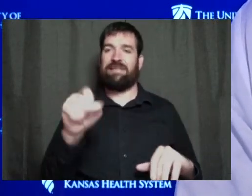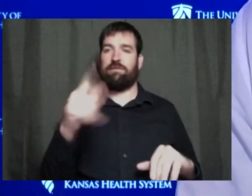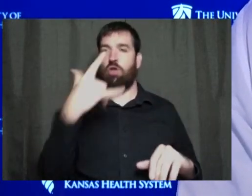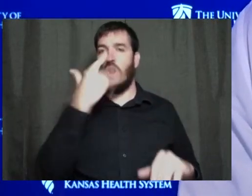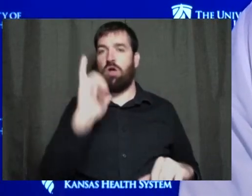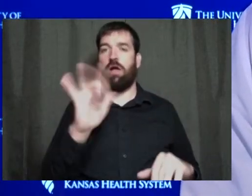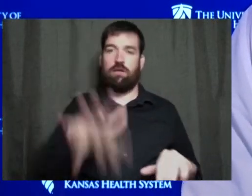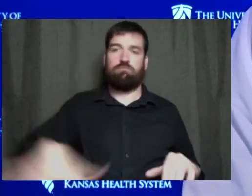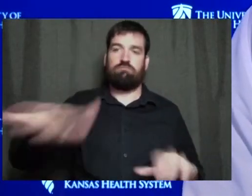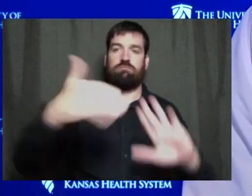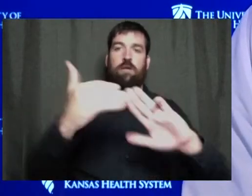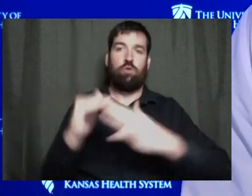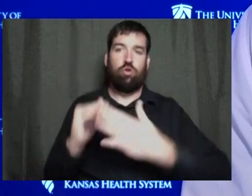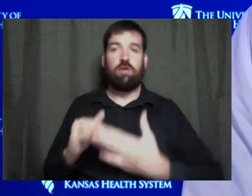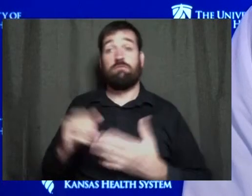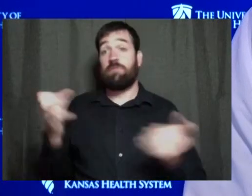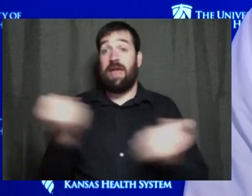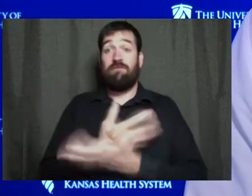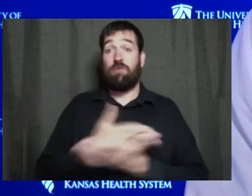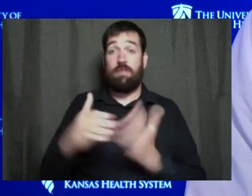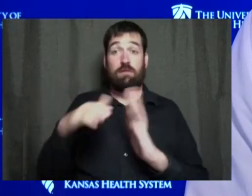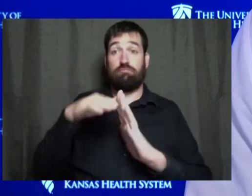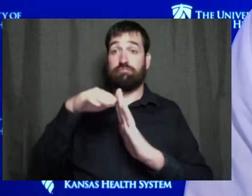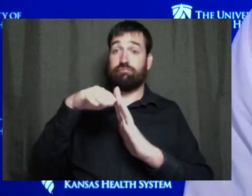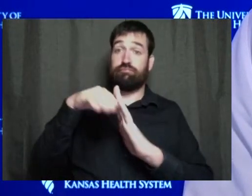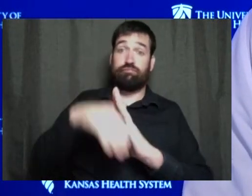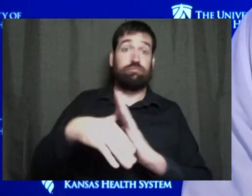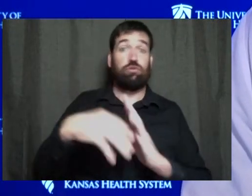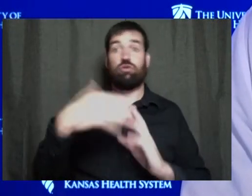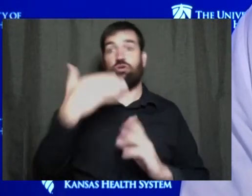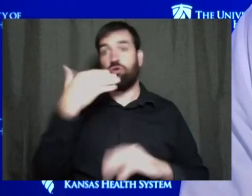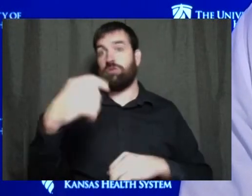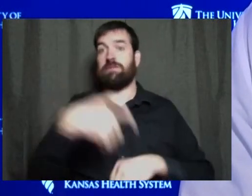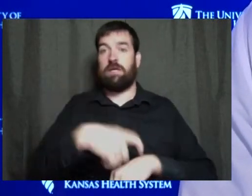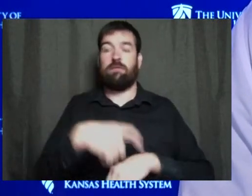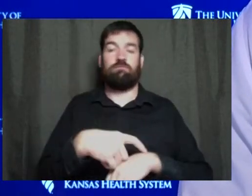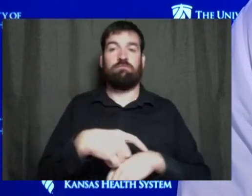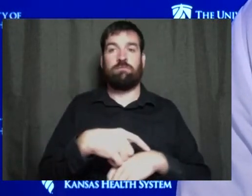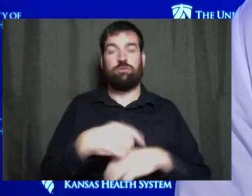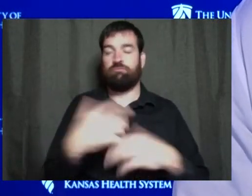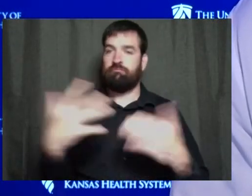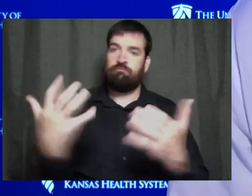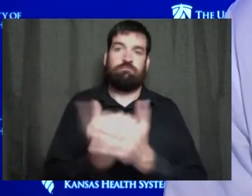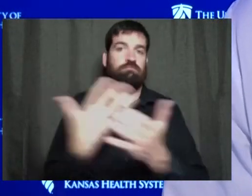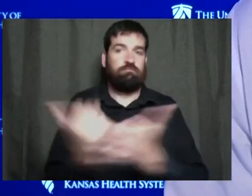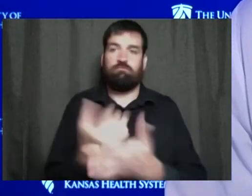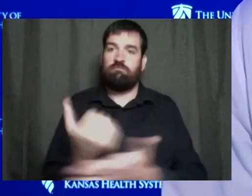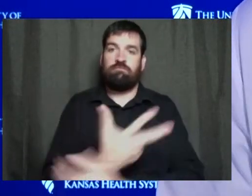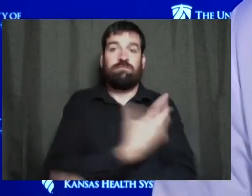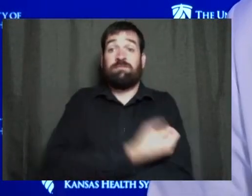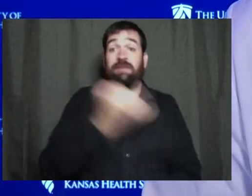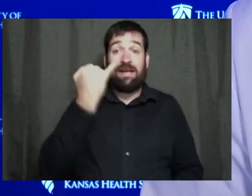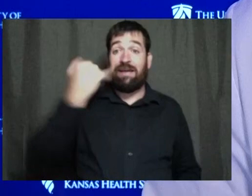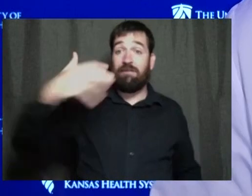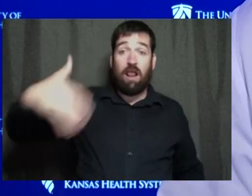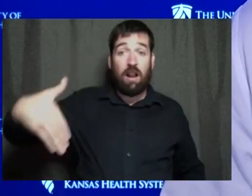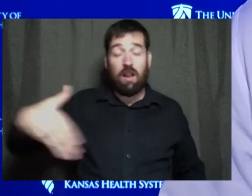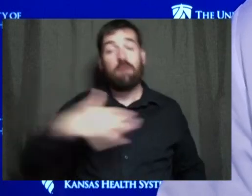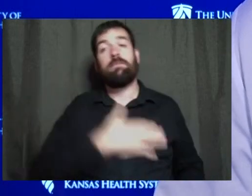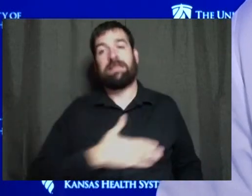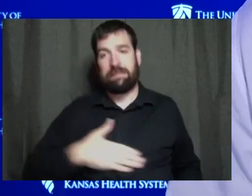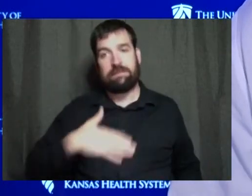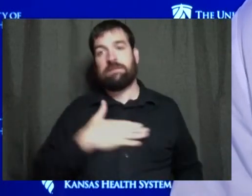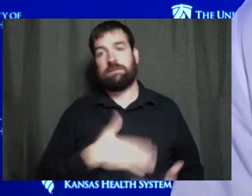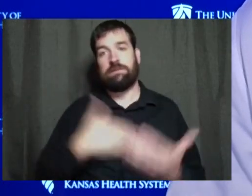with everything going down, that's a great time to jump on overall vaccination rates. Please, if you haven't got vaccinated, go get